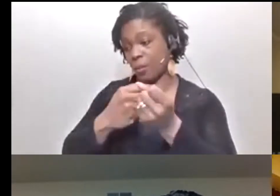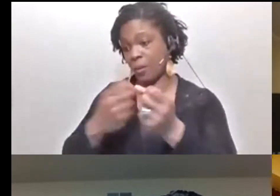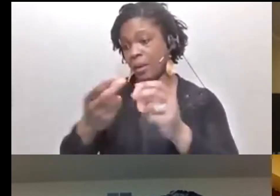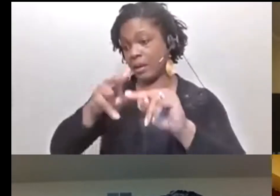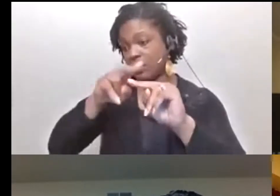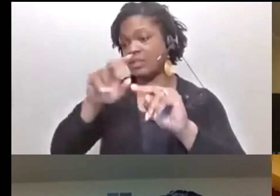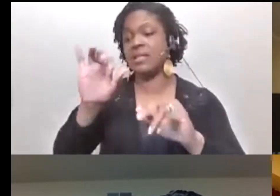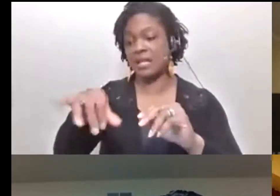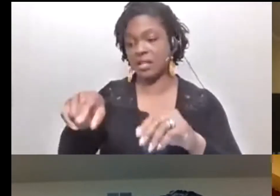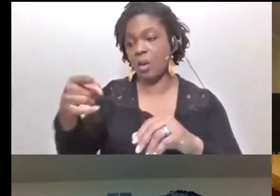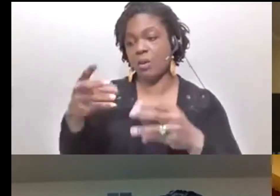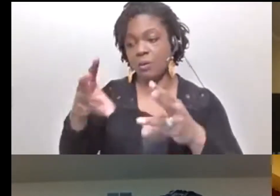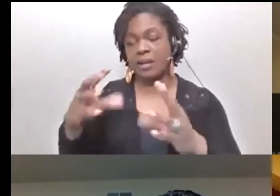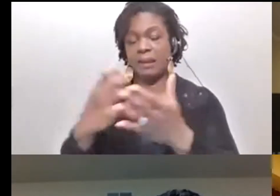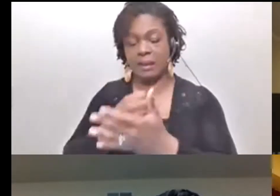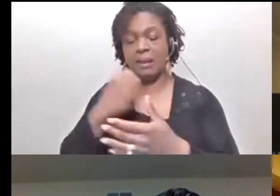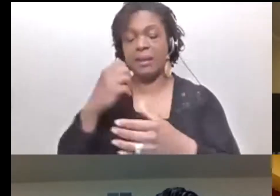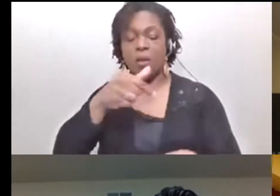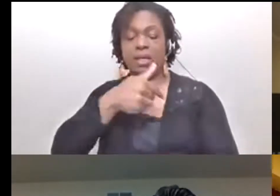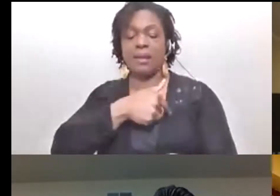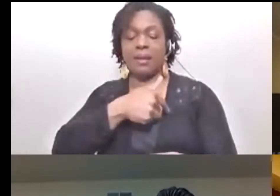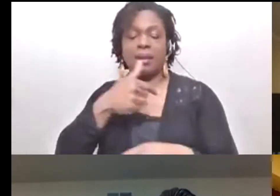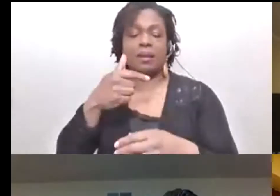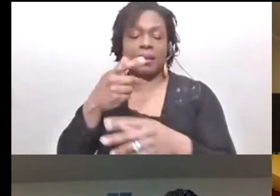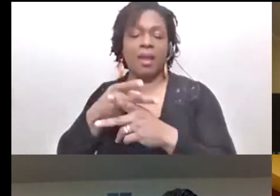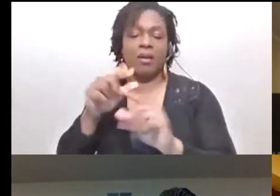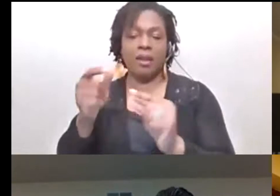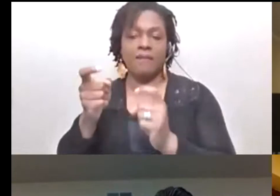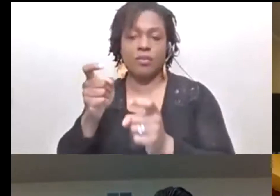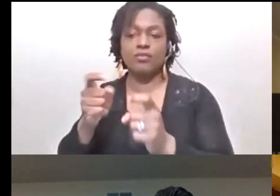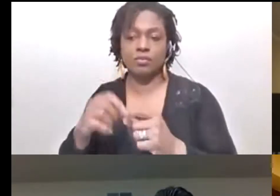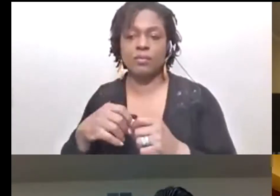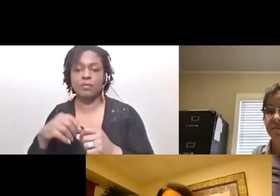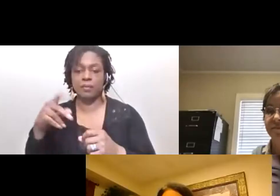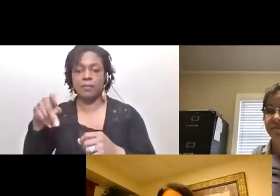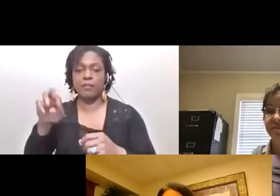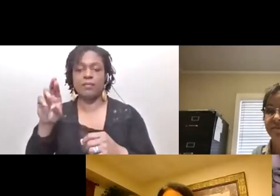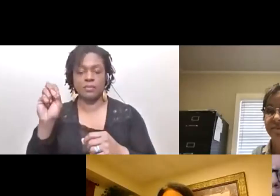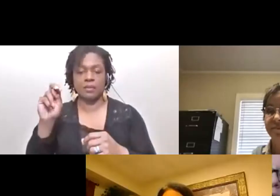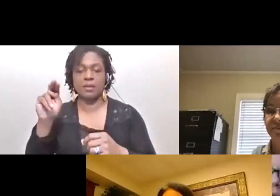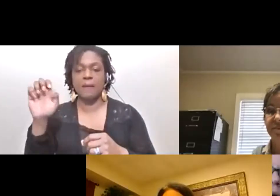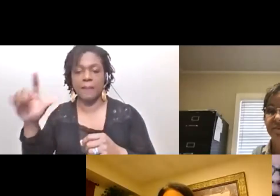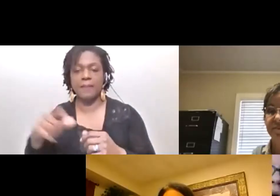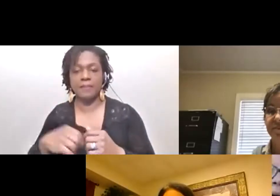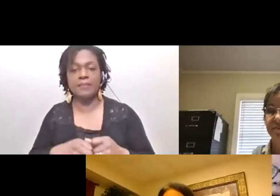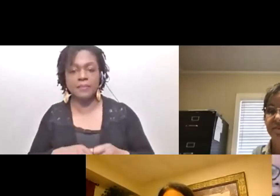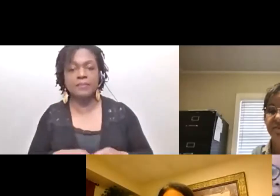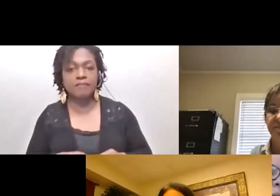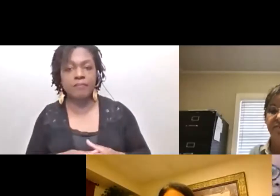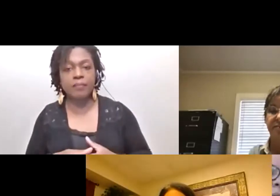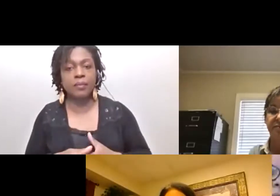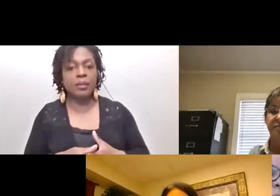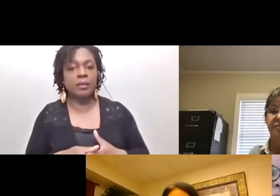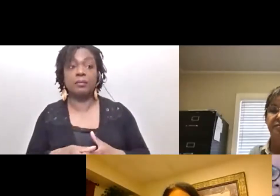quality personnel, people, caregivers. Because I don't think there's, yeah, I don't think there's